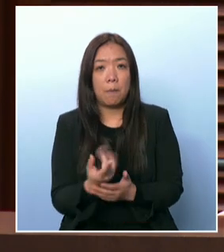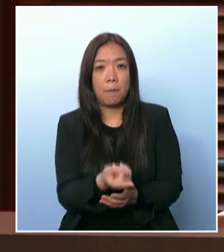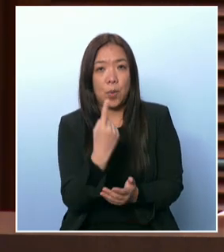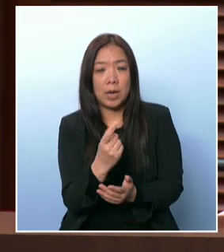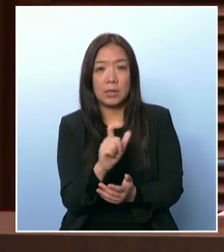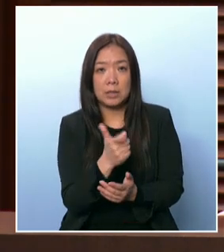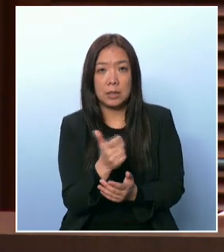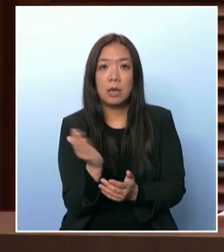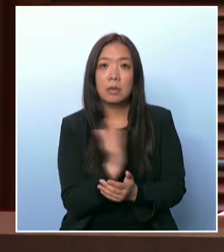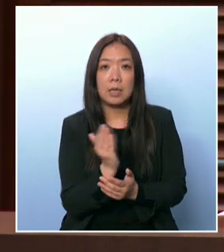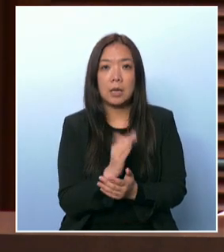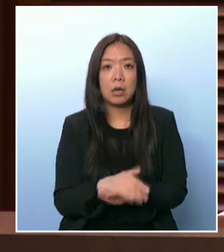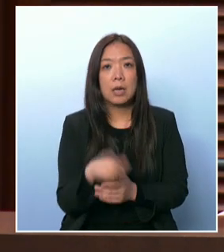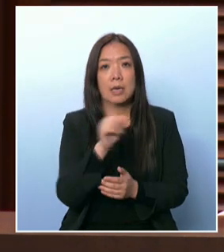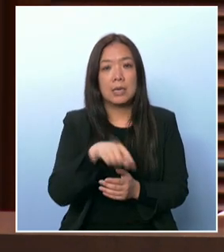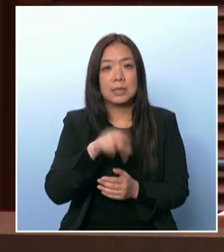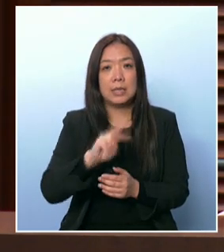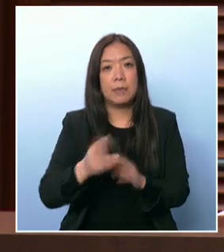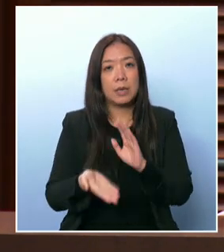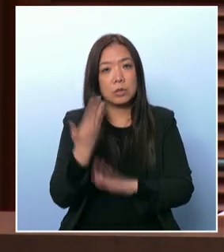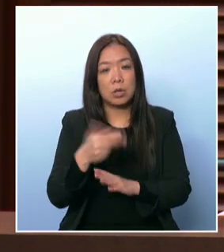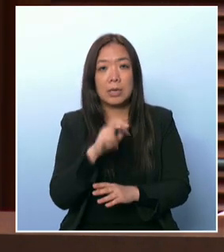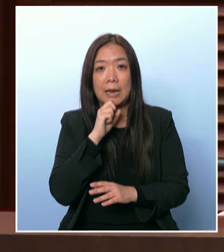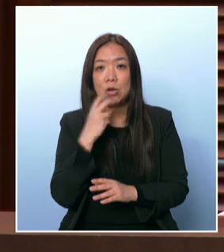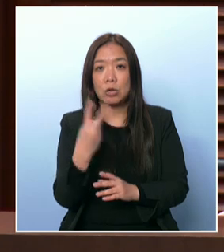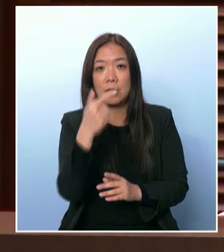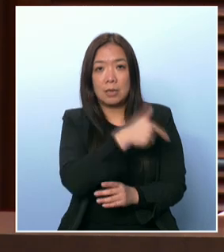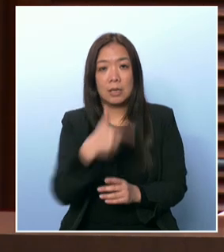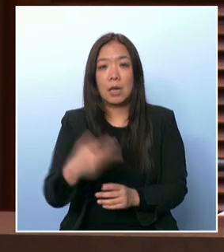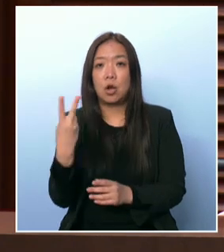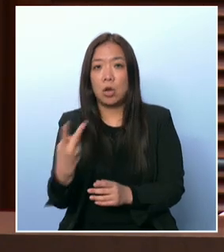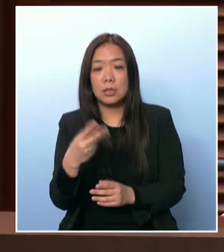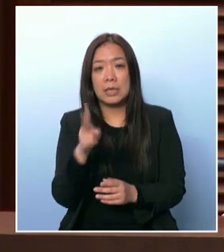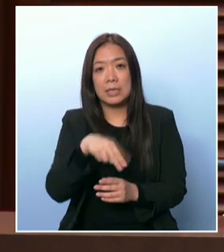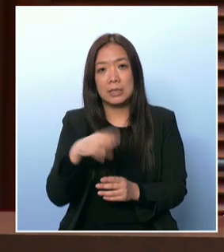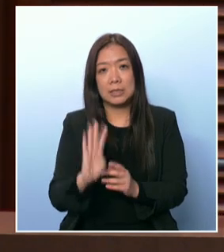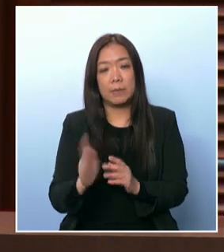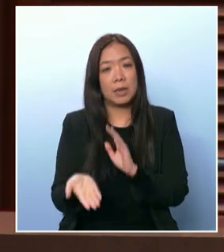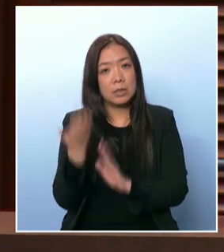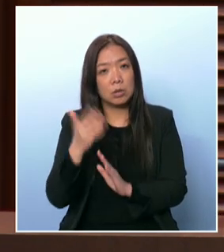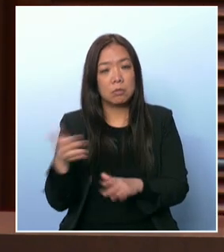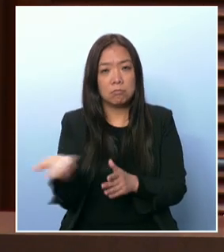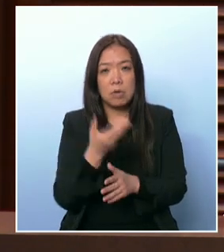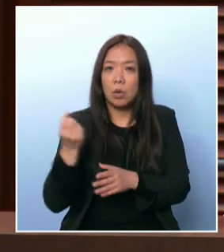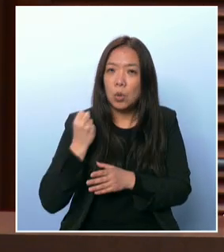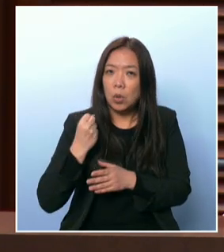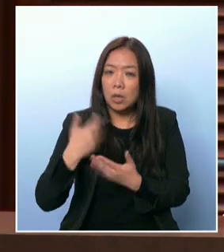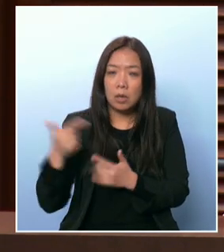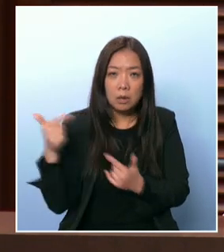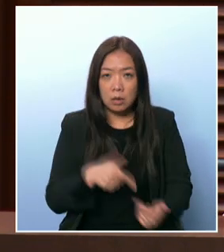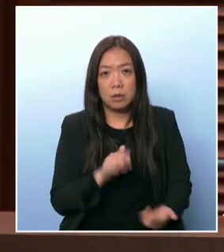getting their daughters inoculated in private clinics. Now, for the 2 doses, it would cost